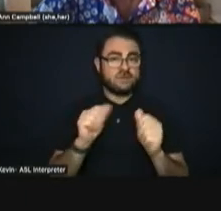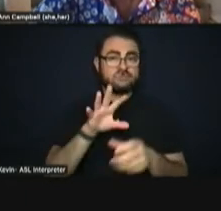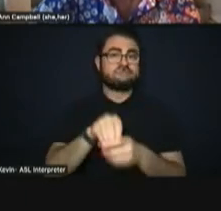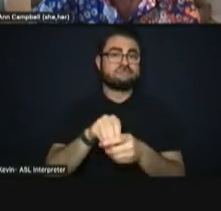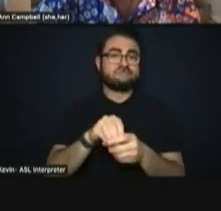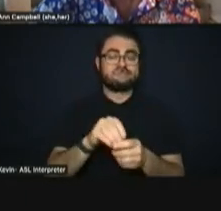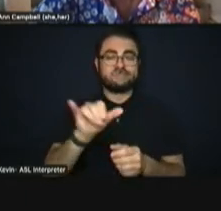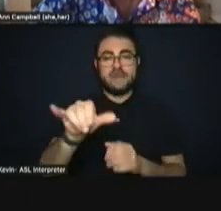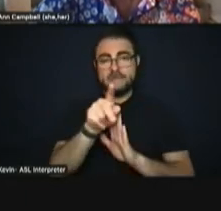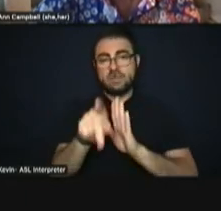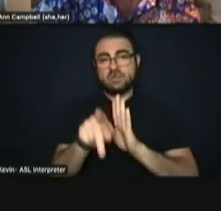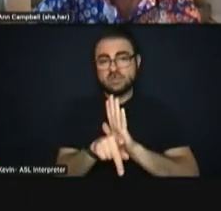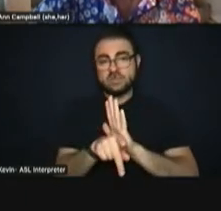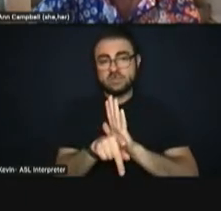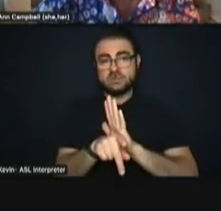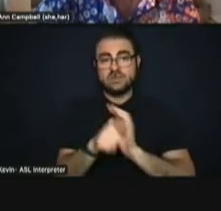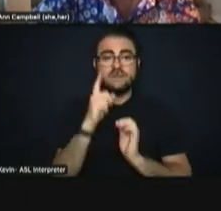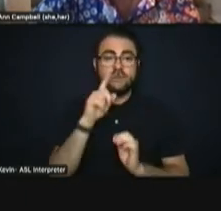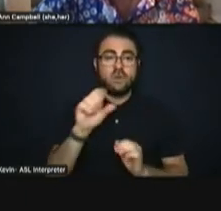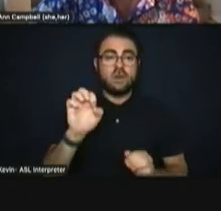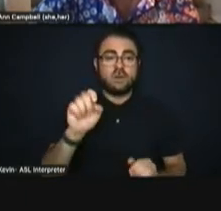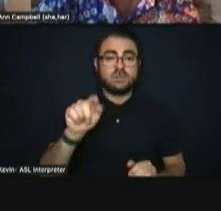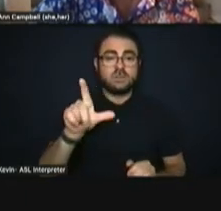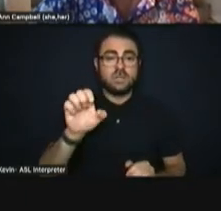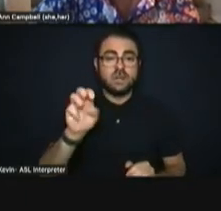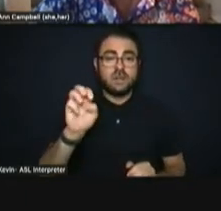of the settlement.